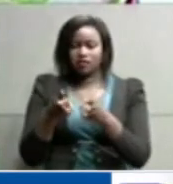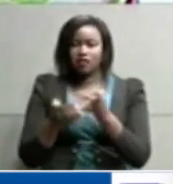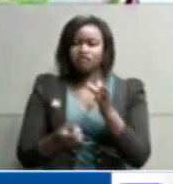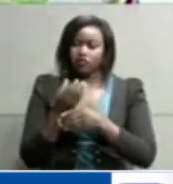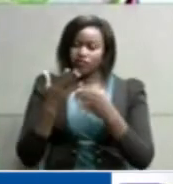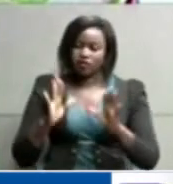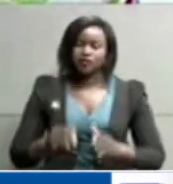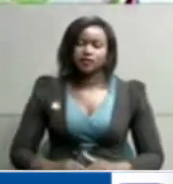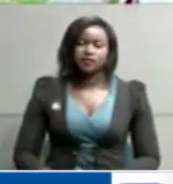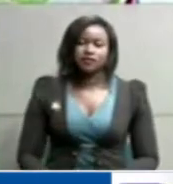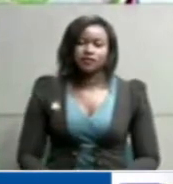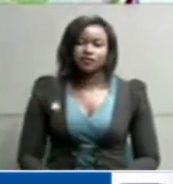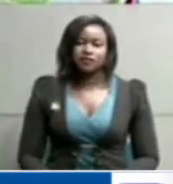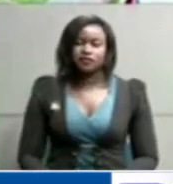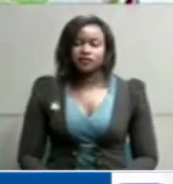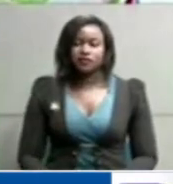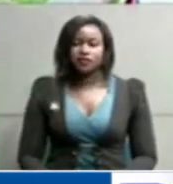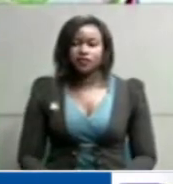Given the